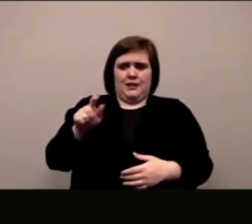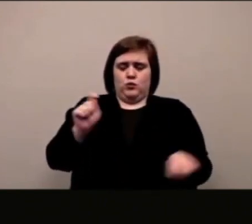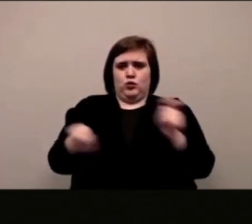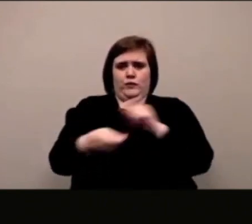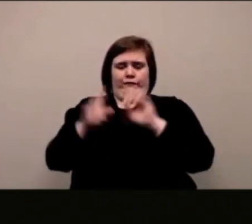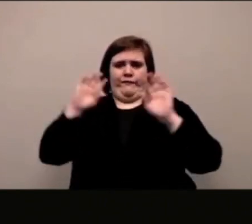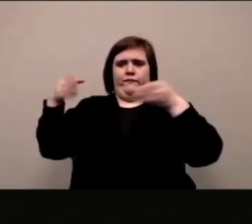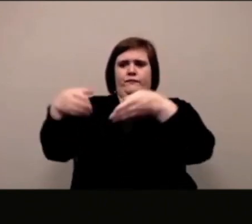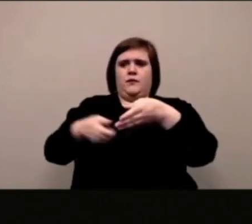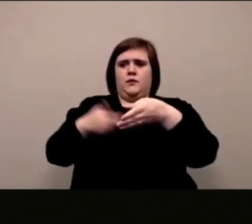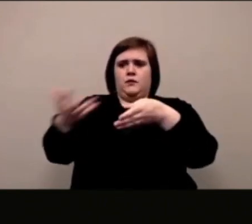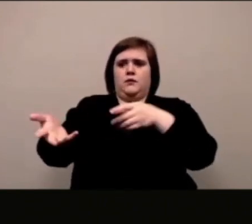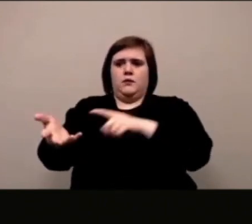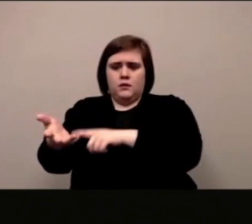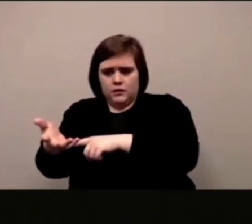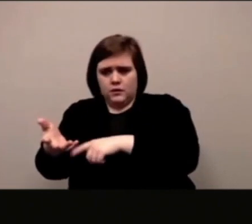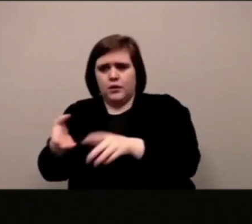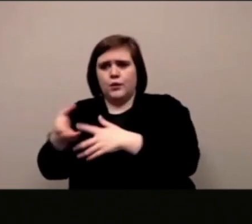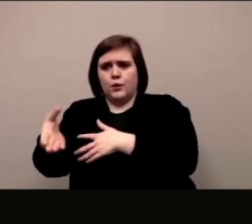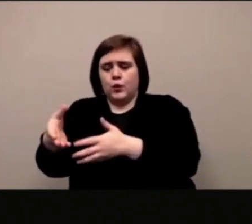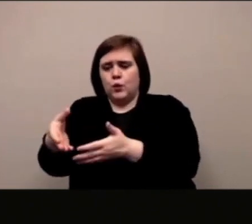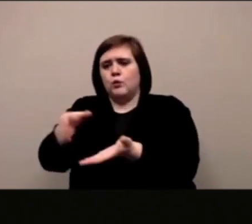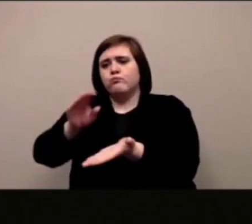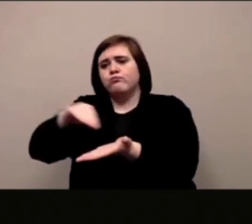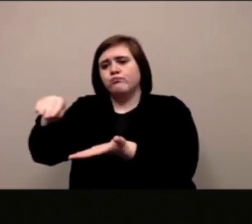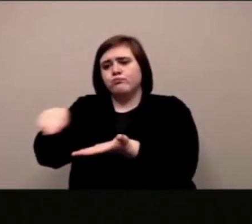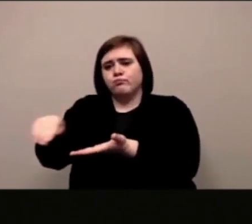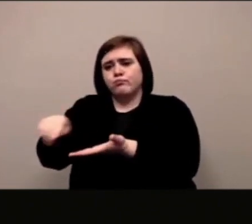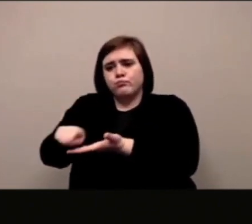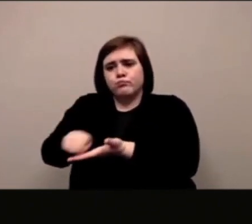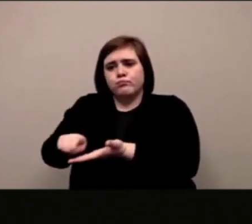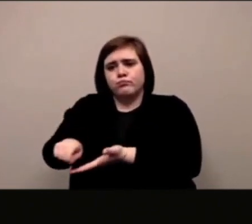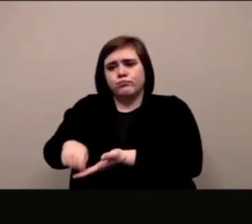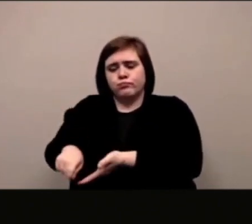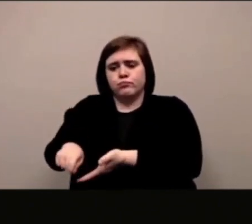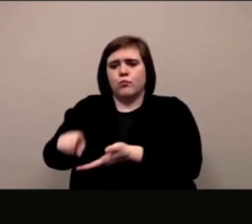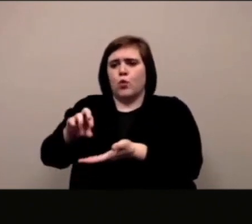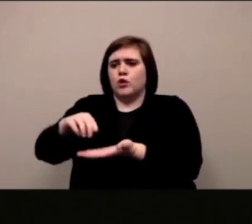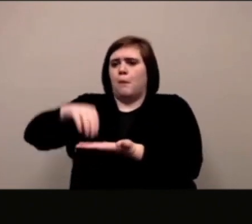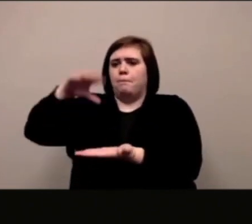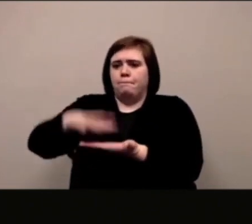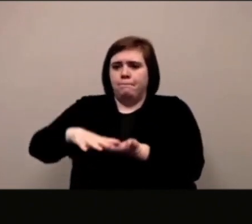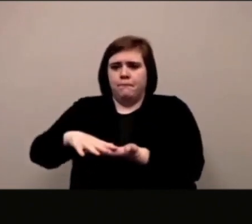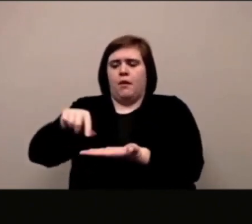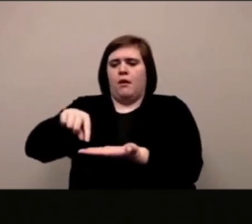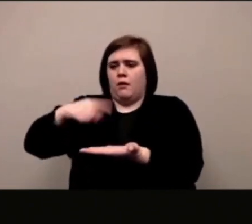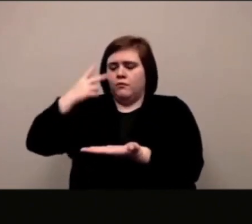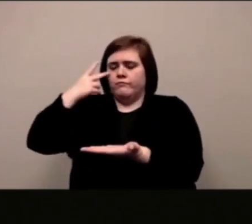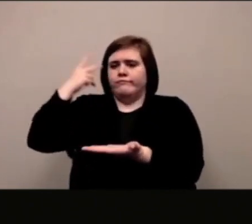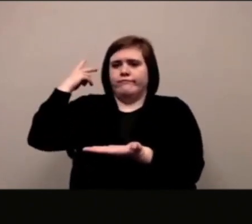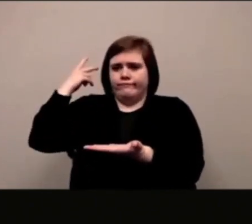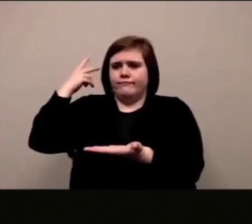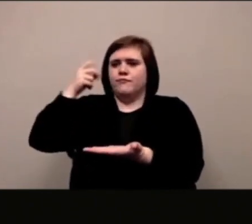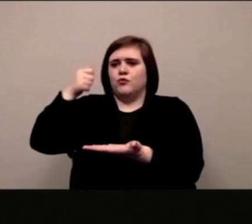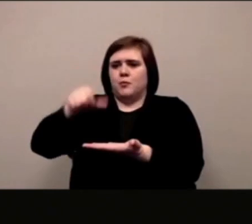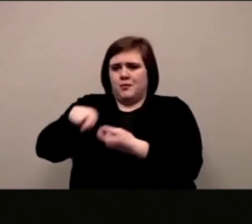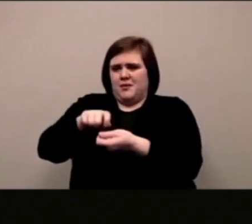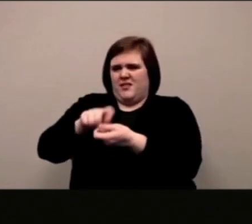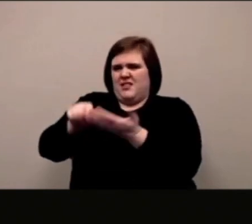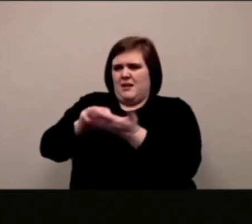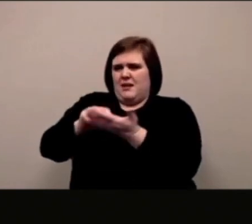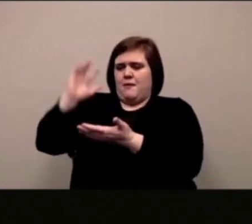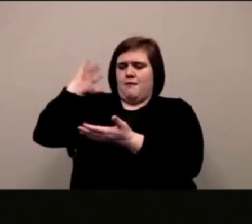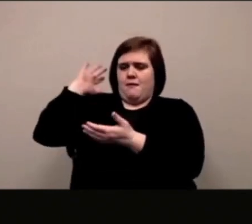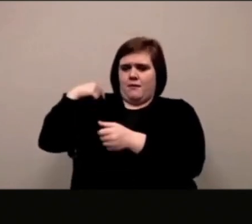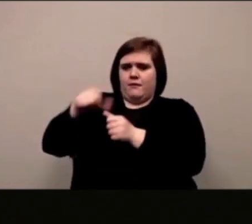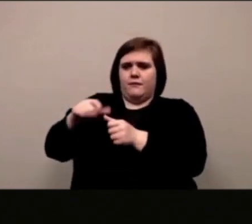to like get them out through journaling, or just capture them. And so we can remind ourselves of like how, we were feeling at a particular time.